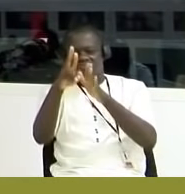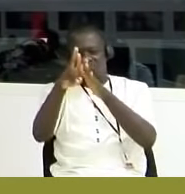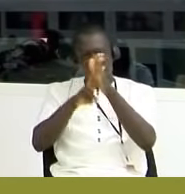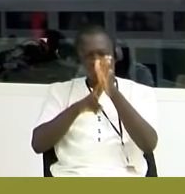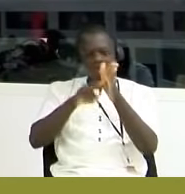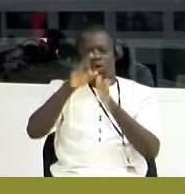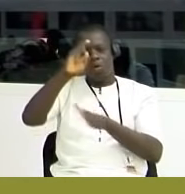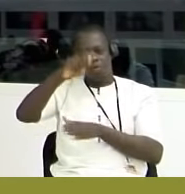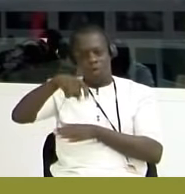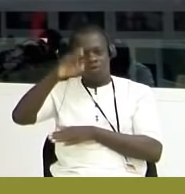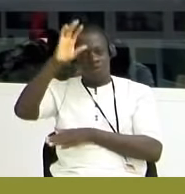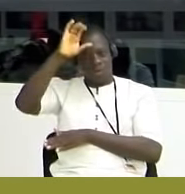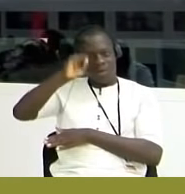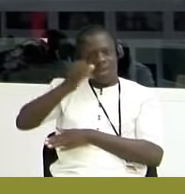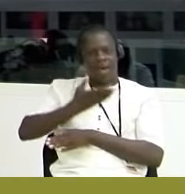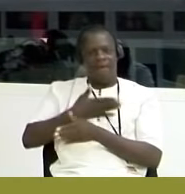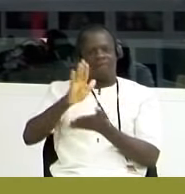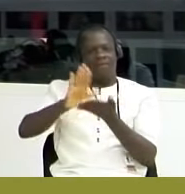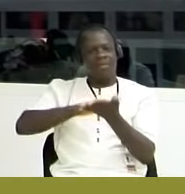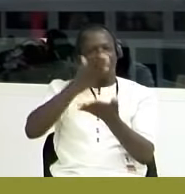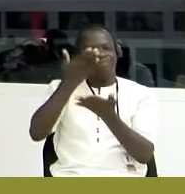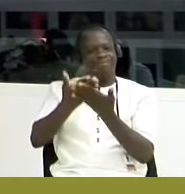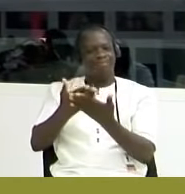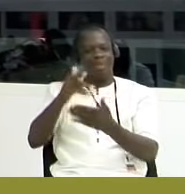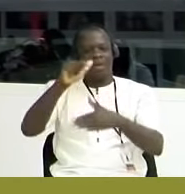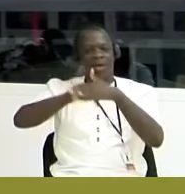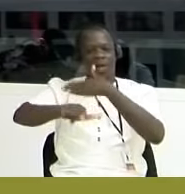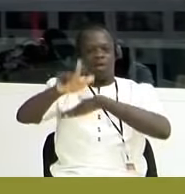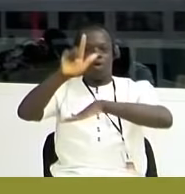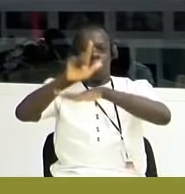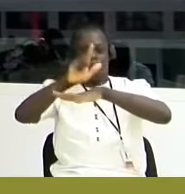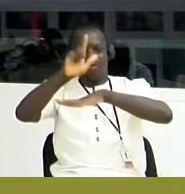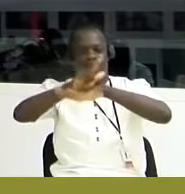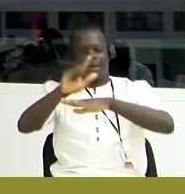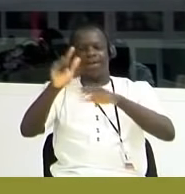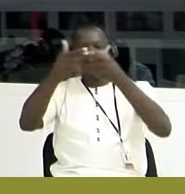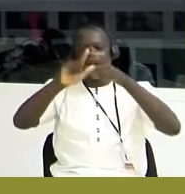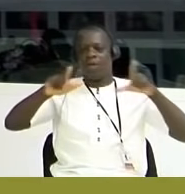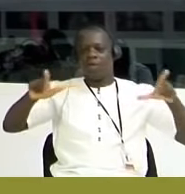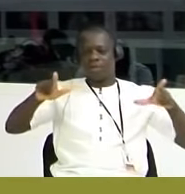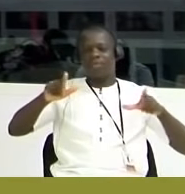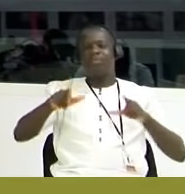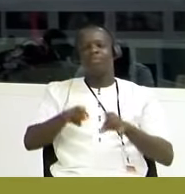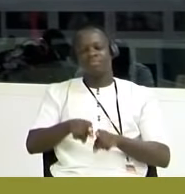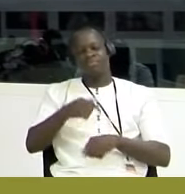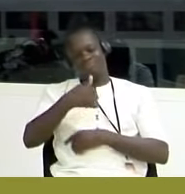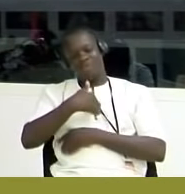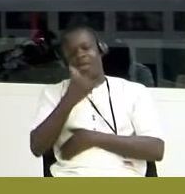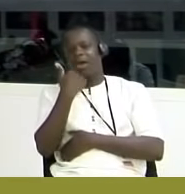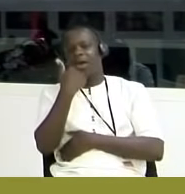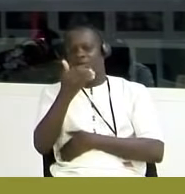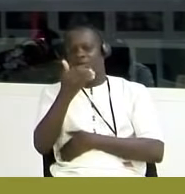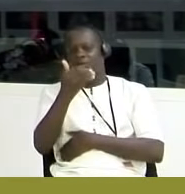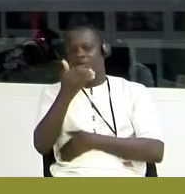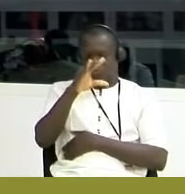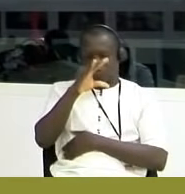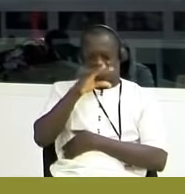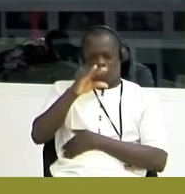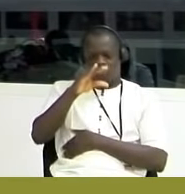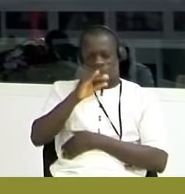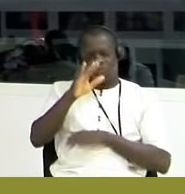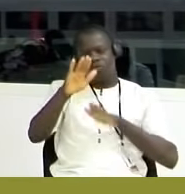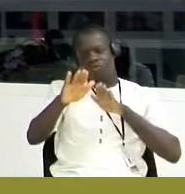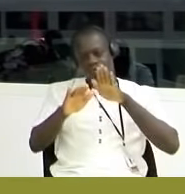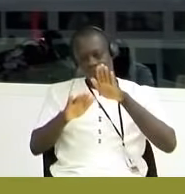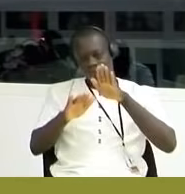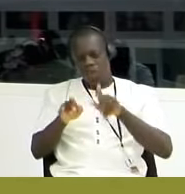of. There's interpretation going on into the local languages. Therefore, I will ask that you speak slowly. I will